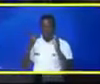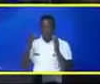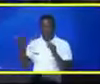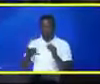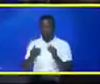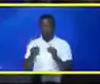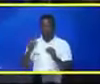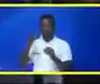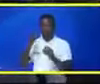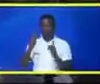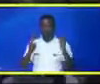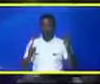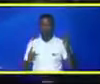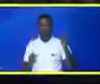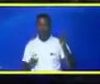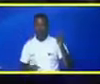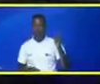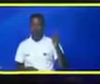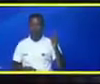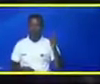1.